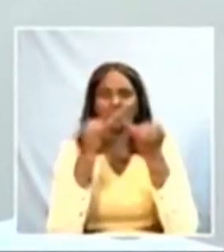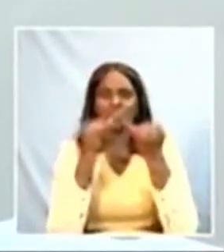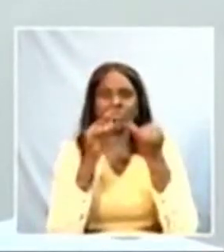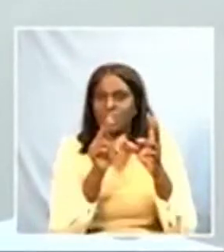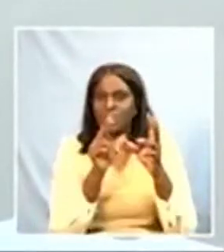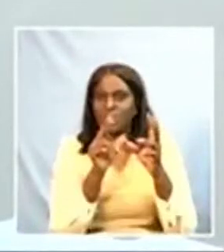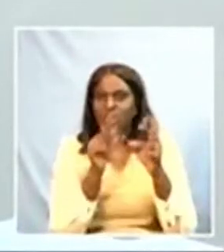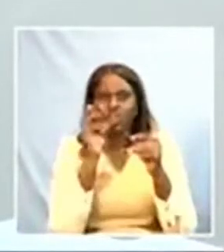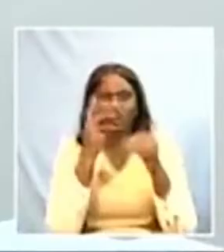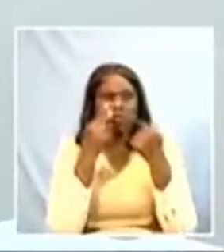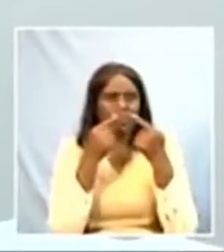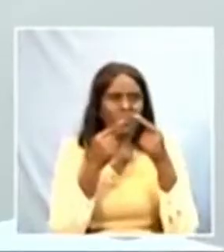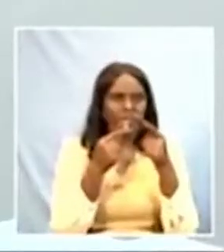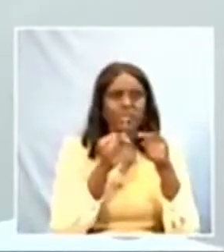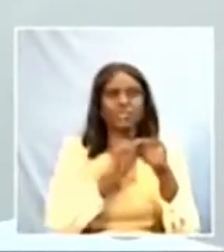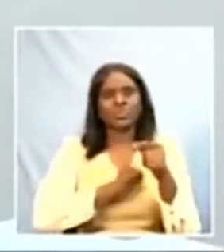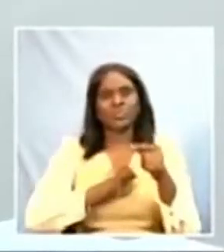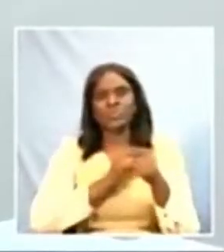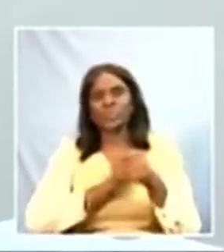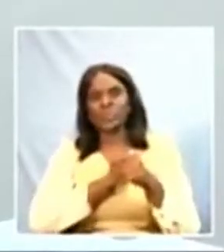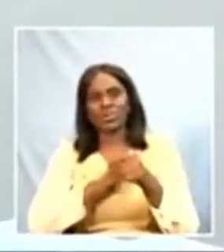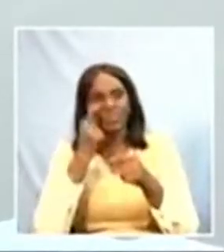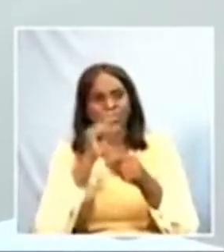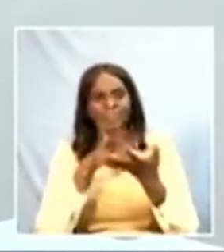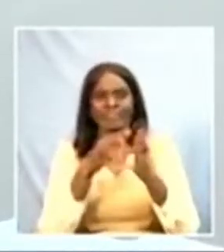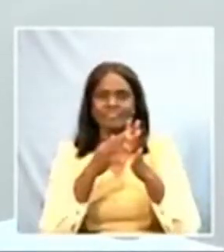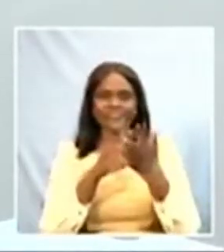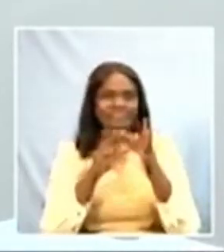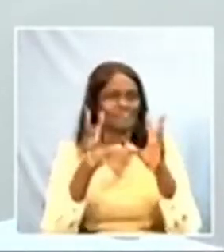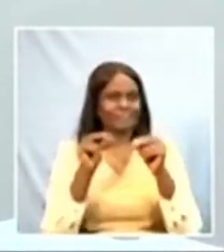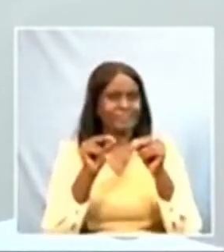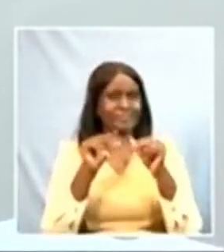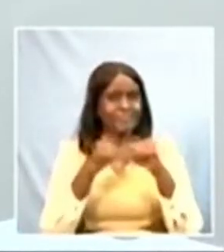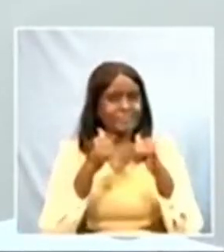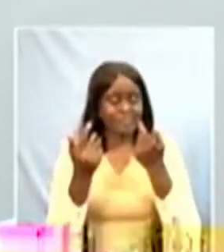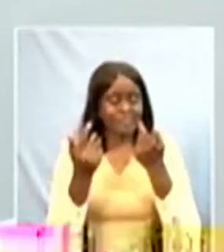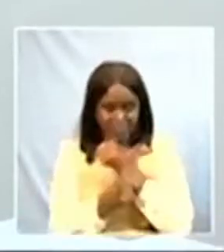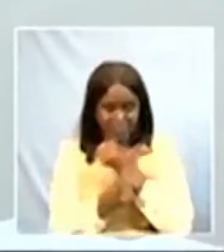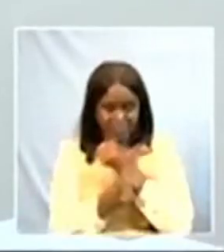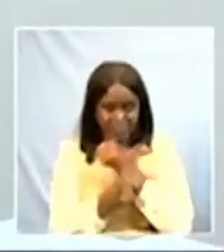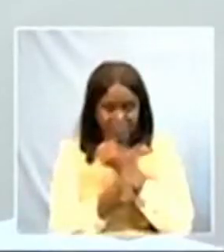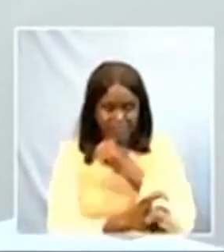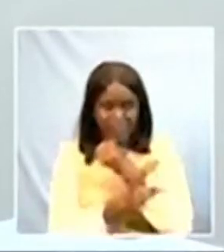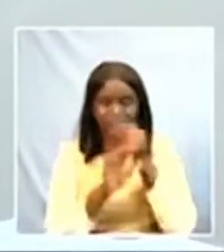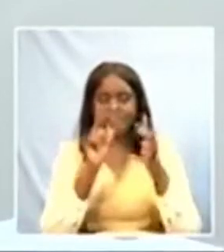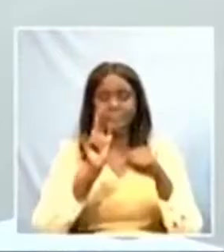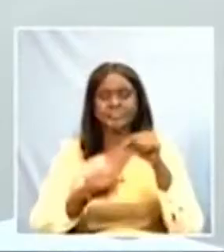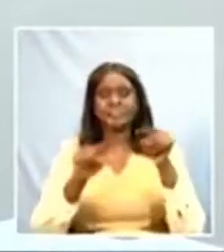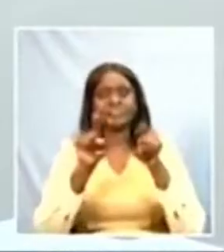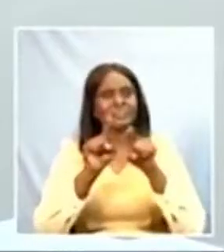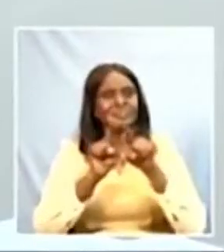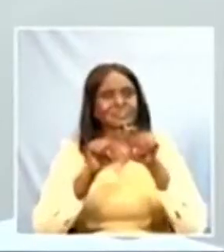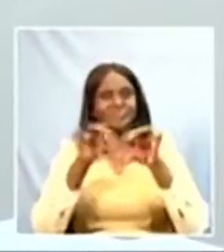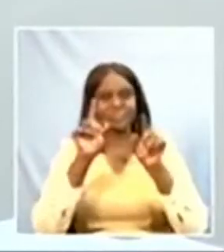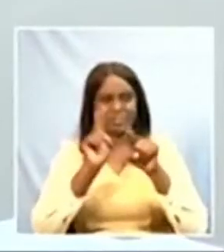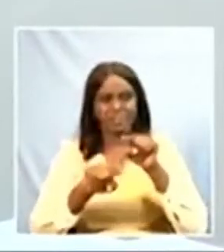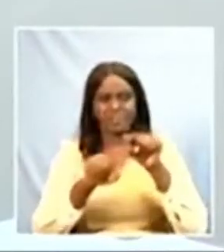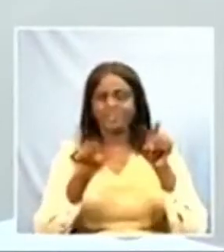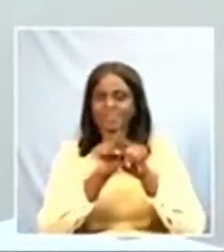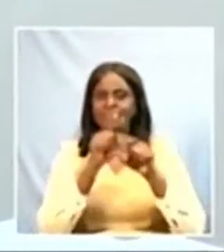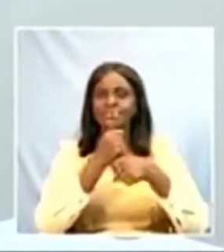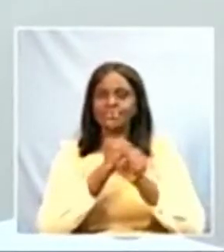no, we just tell them, no, we sincerely apologize for the mix-up. How do we change this country? We can't go on like